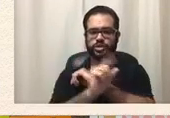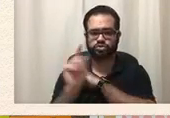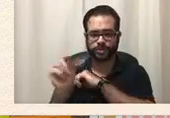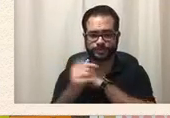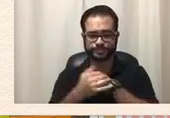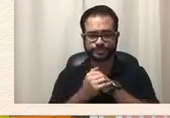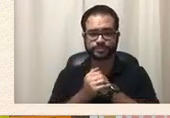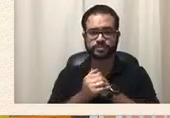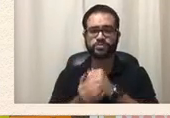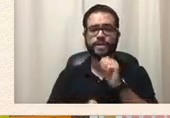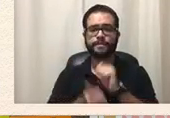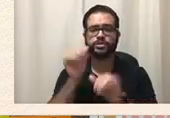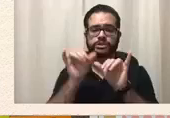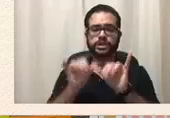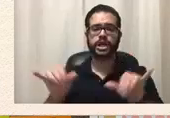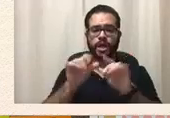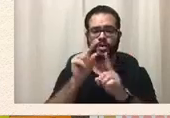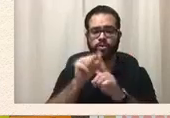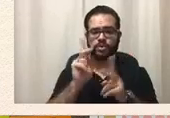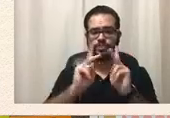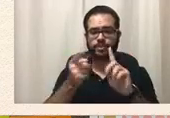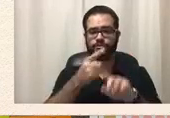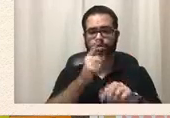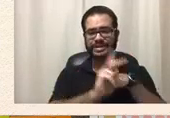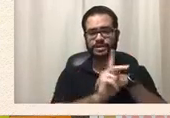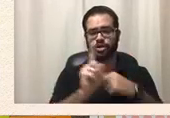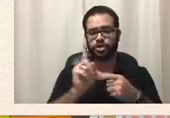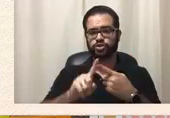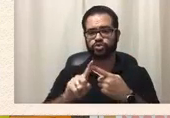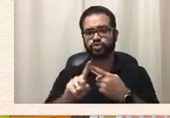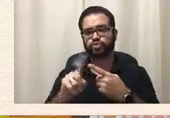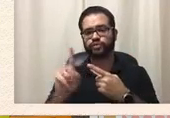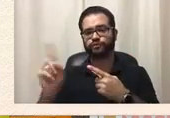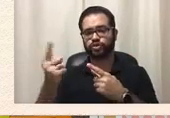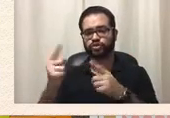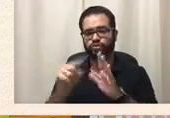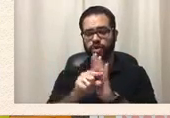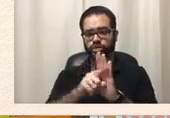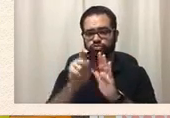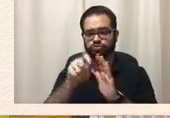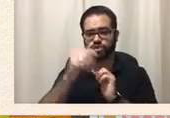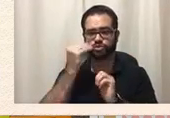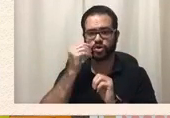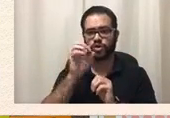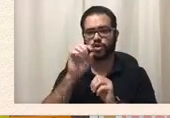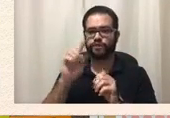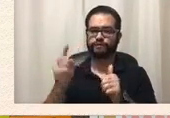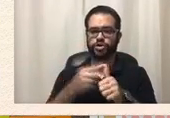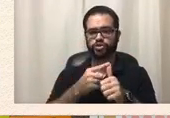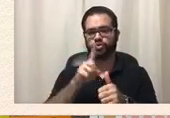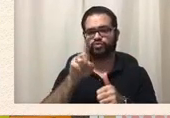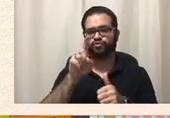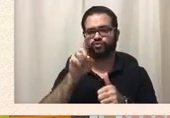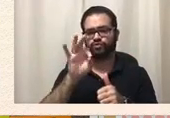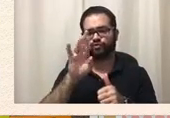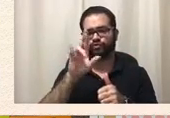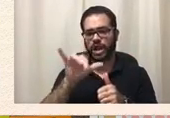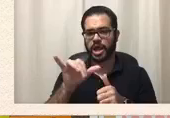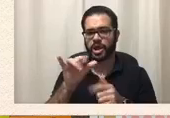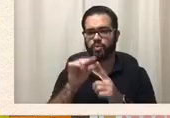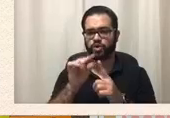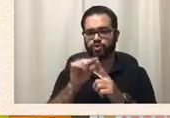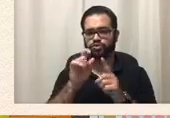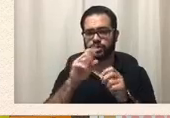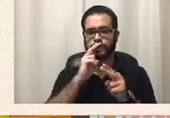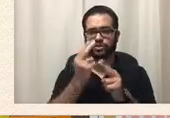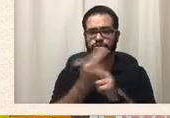graders should know is the first 100 to 200 Fry words. You can turn the words into real fries using yellow construction